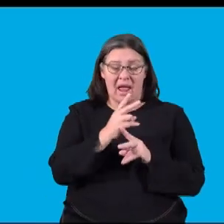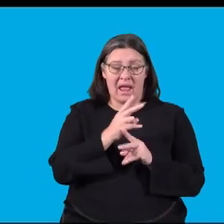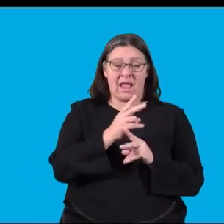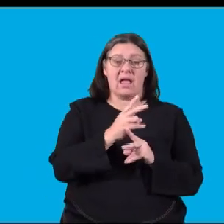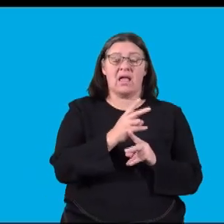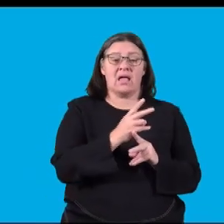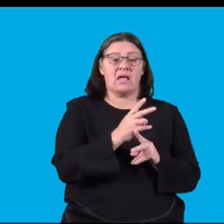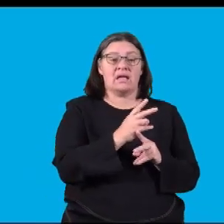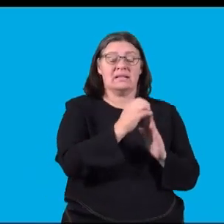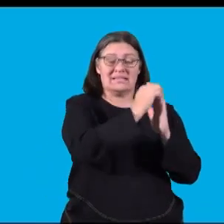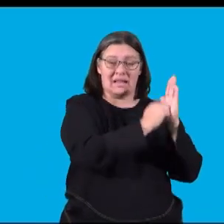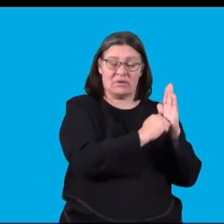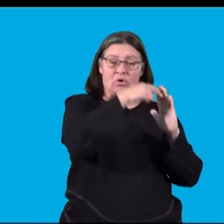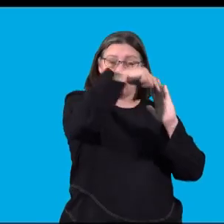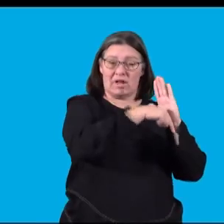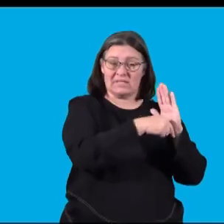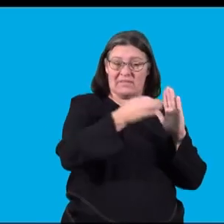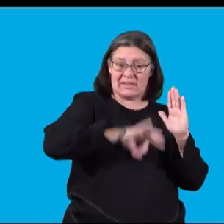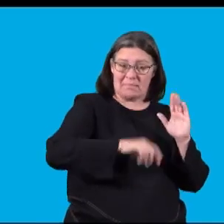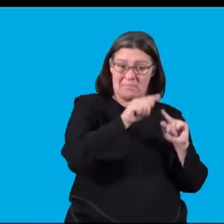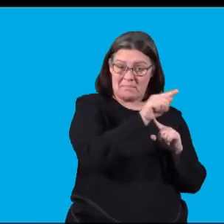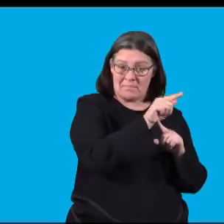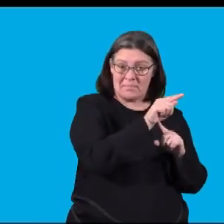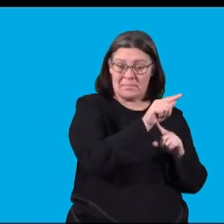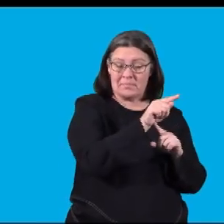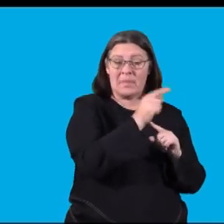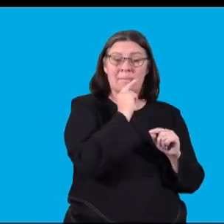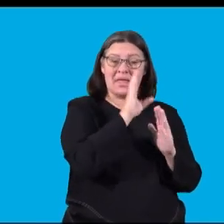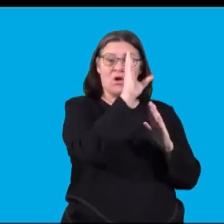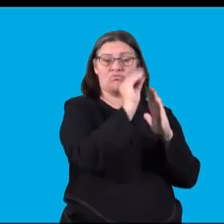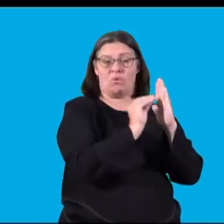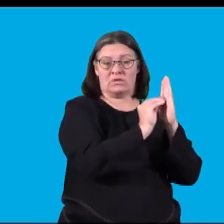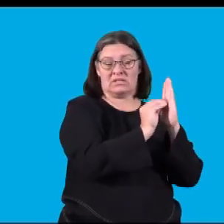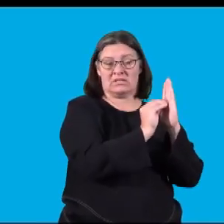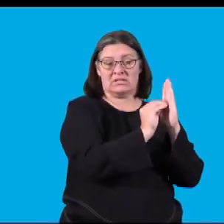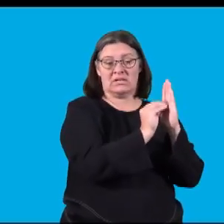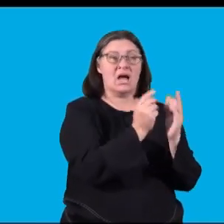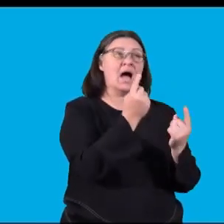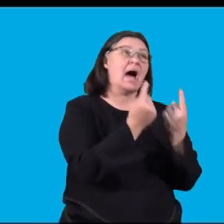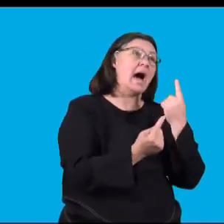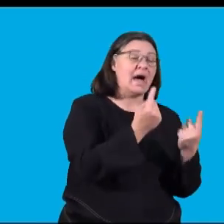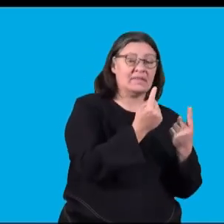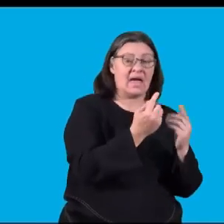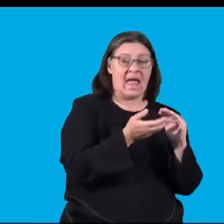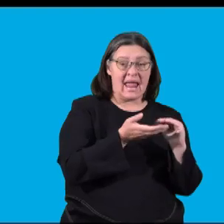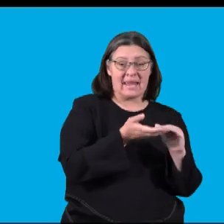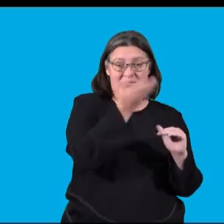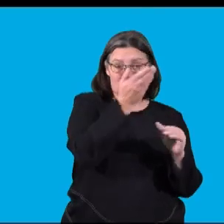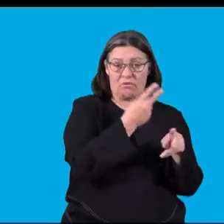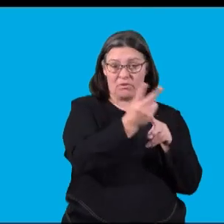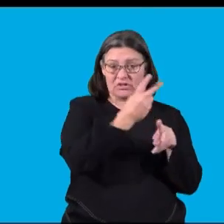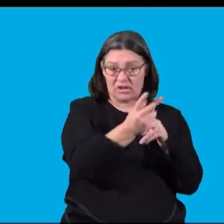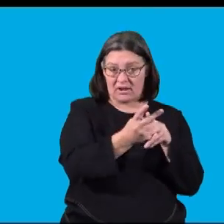know that in the statement of comprehensive income, I record either an increase in